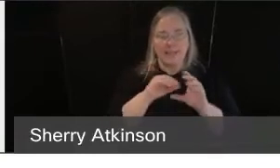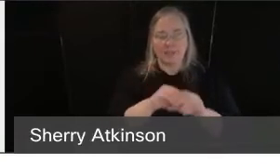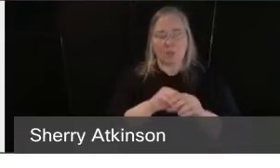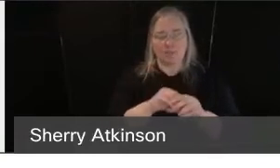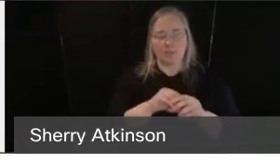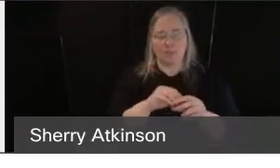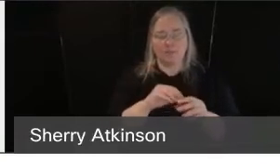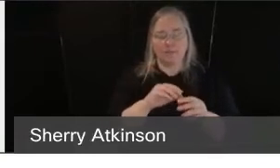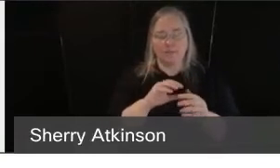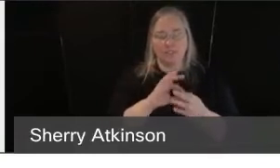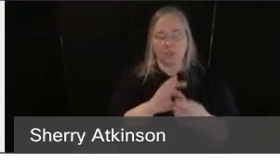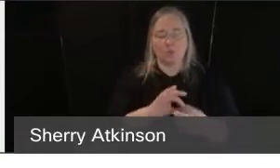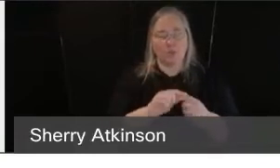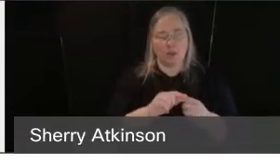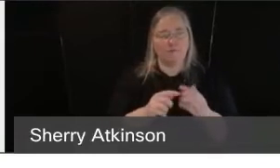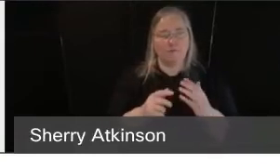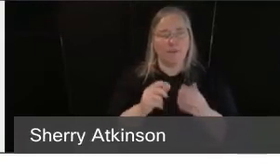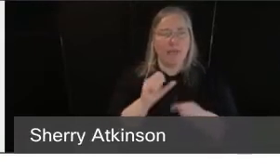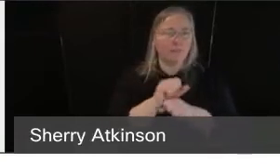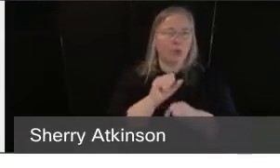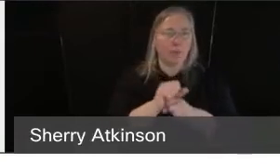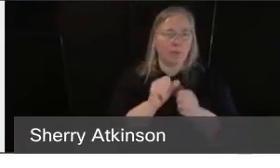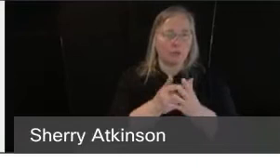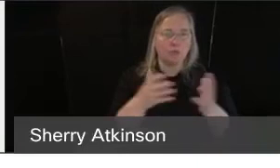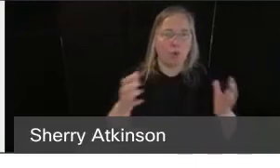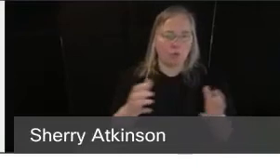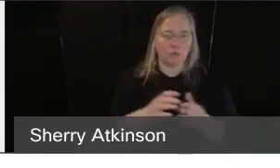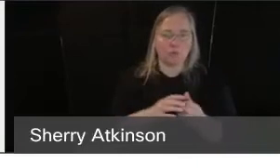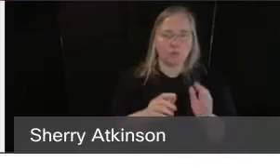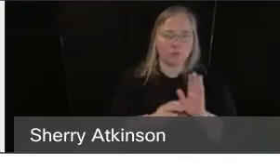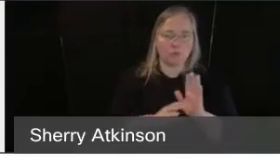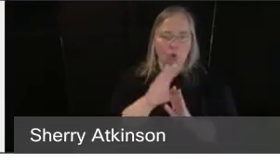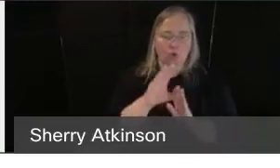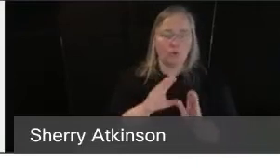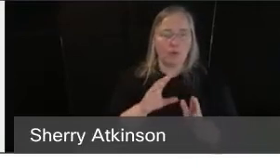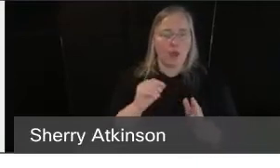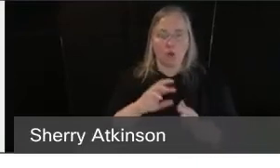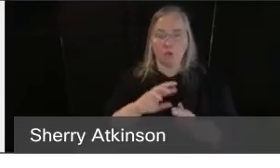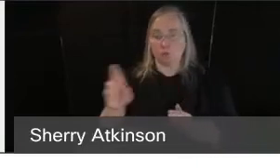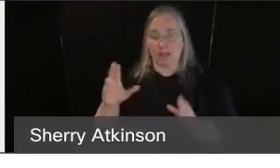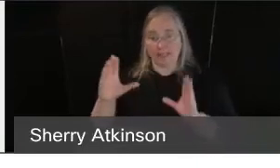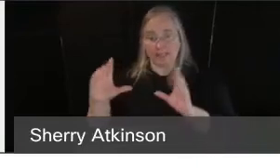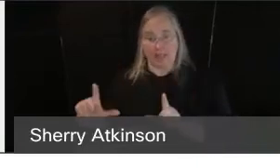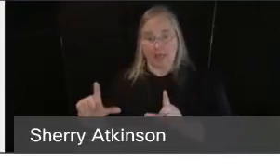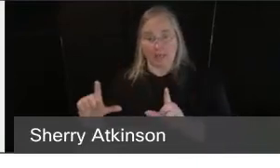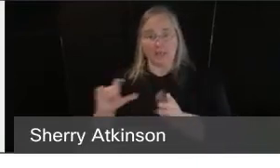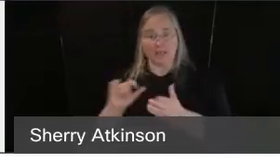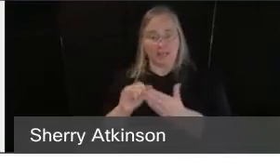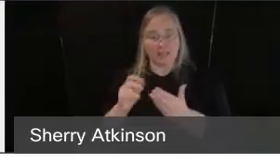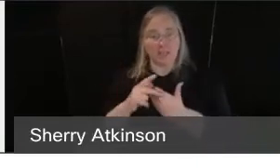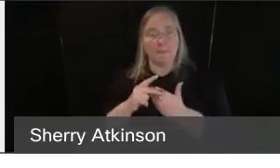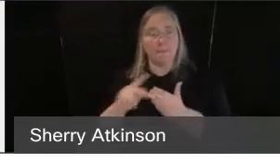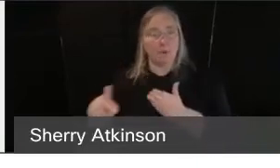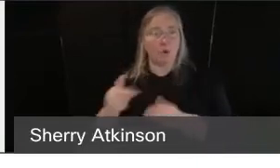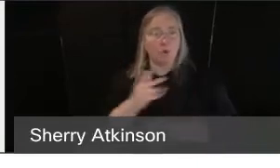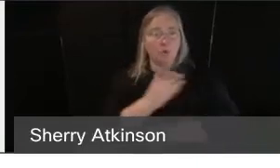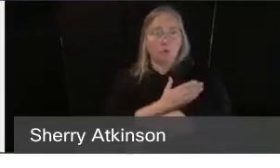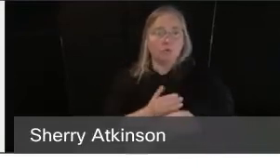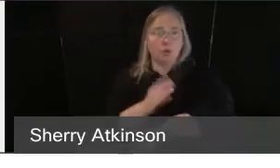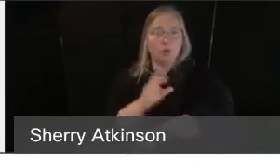employment growth. And again, on the right-hand side, this is really kind of just looking at the post-recession recovery. So this